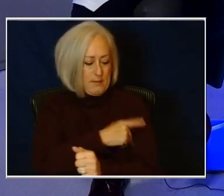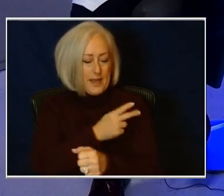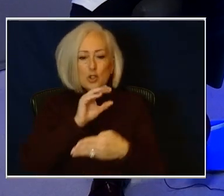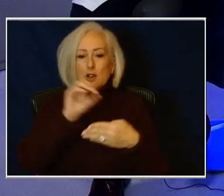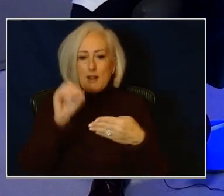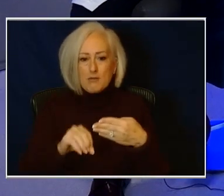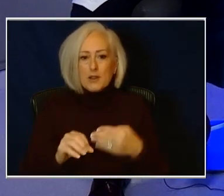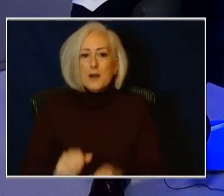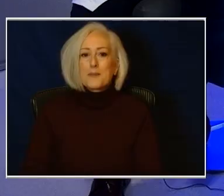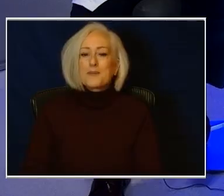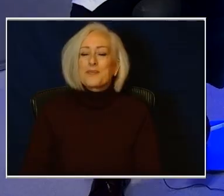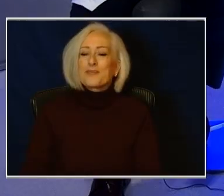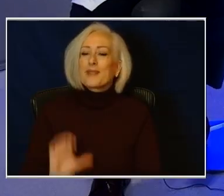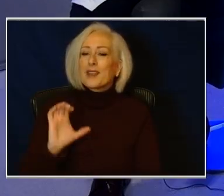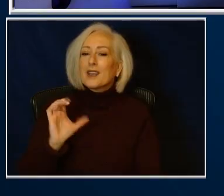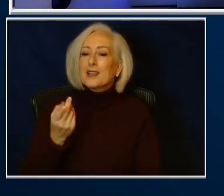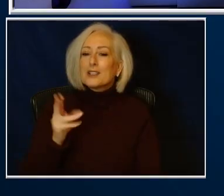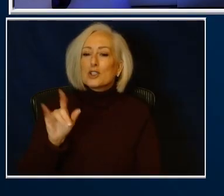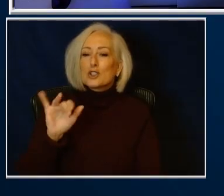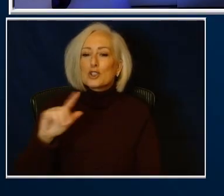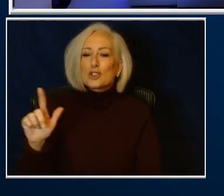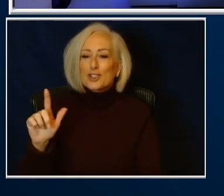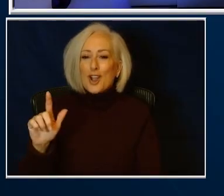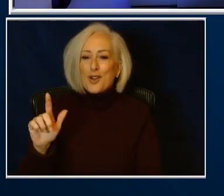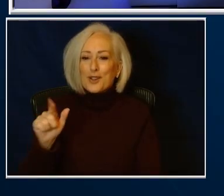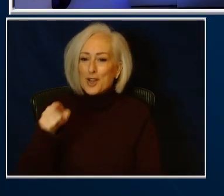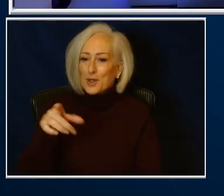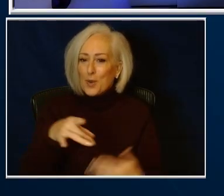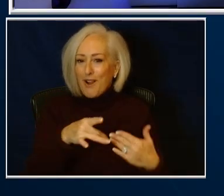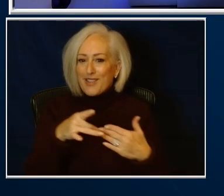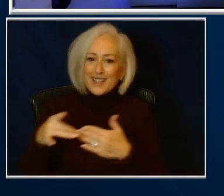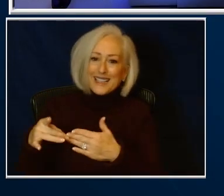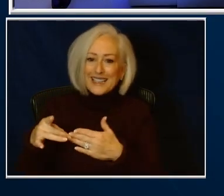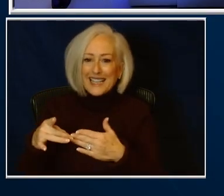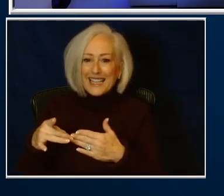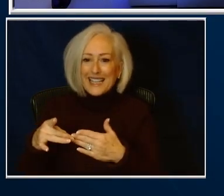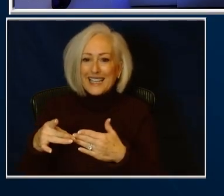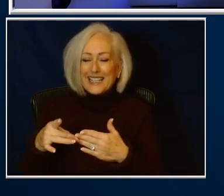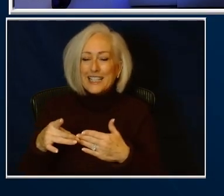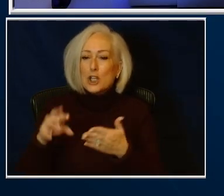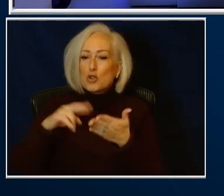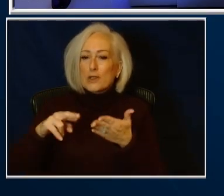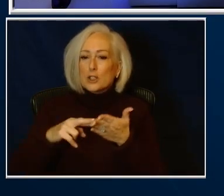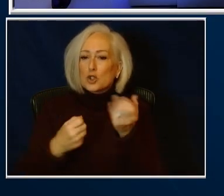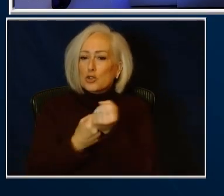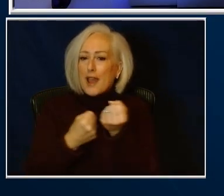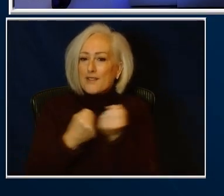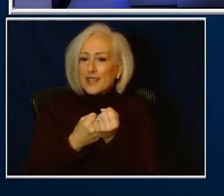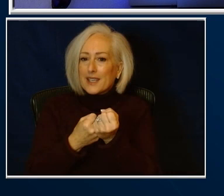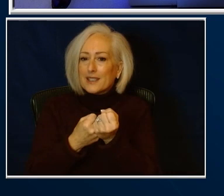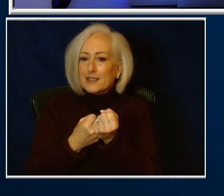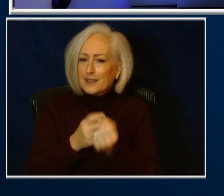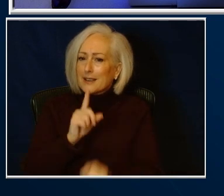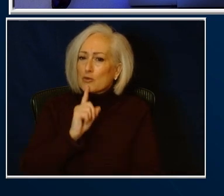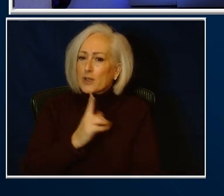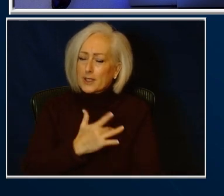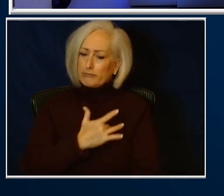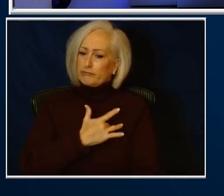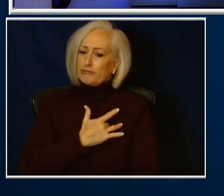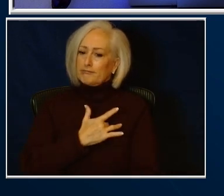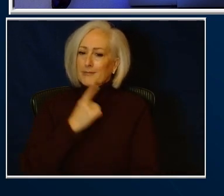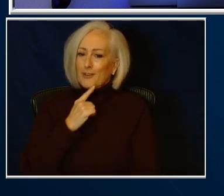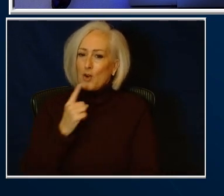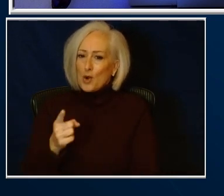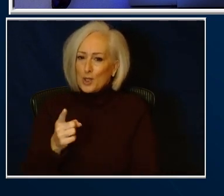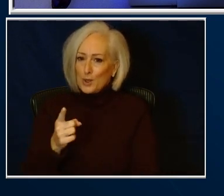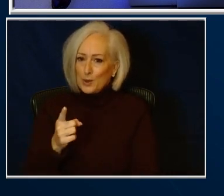Cheryl, this mission, you're the lead pivot research advocate. It's deeply personal to you as well as sort of